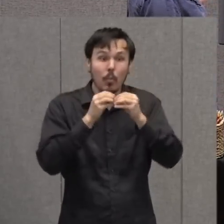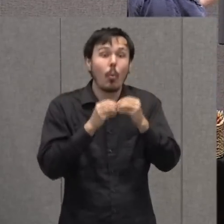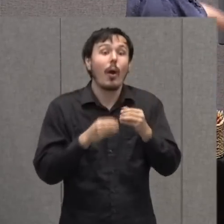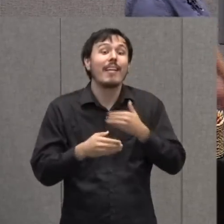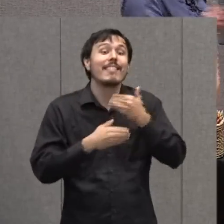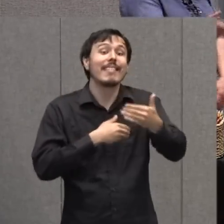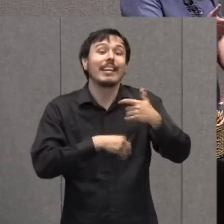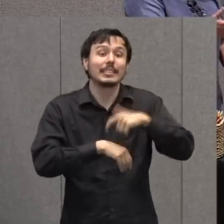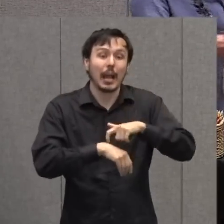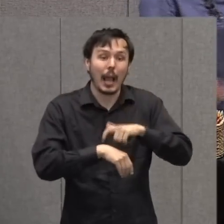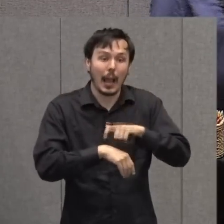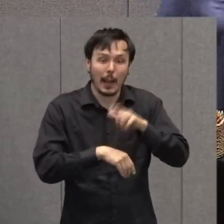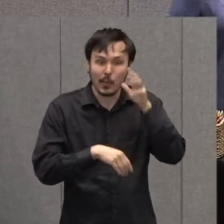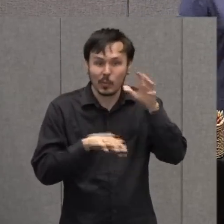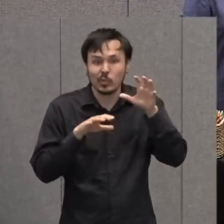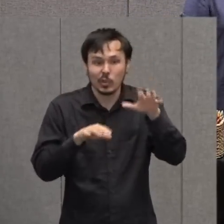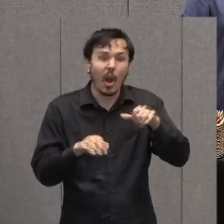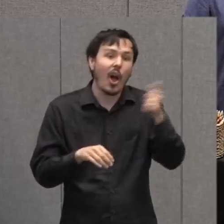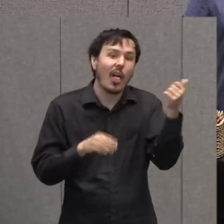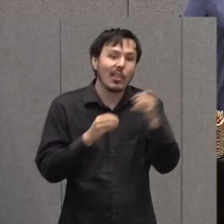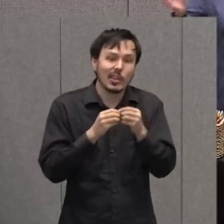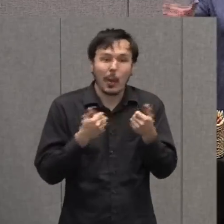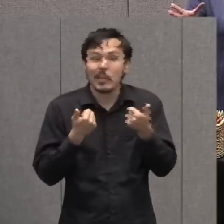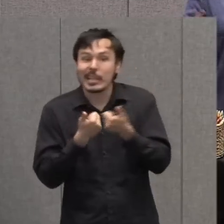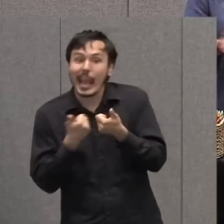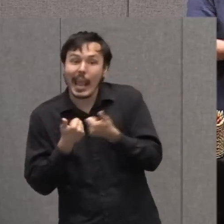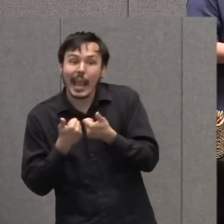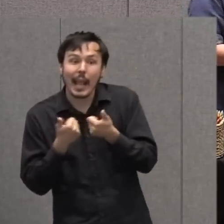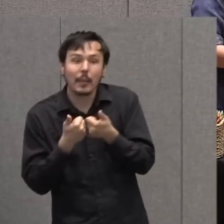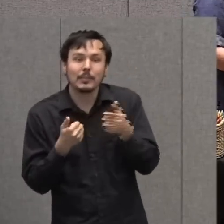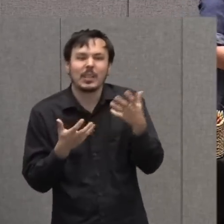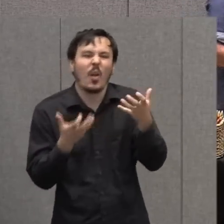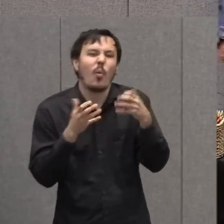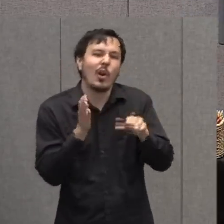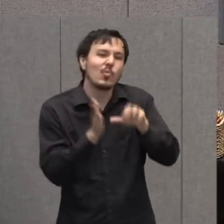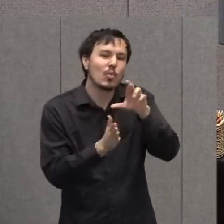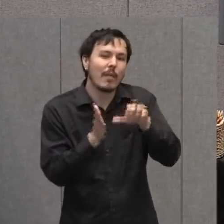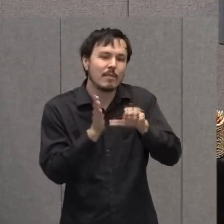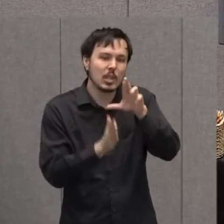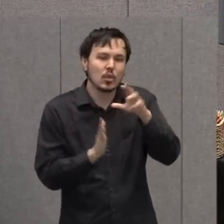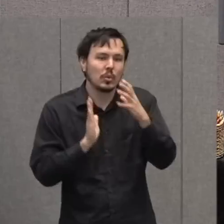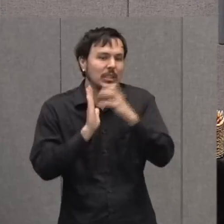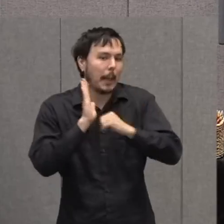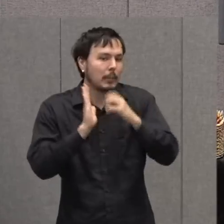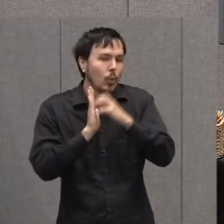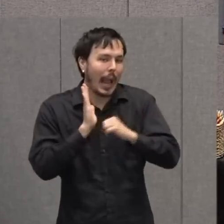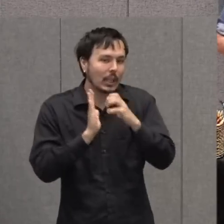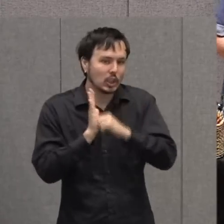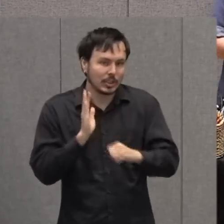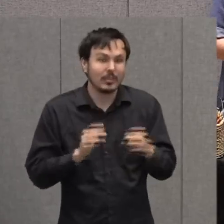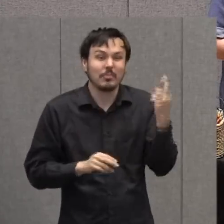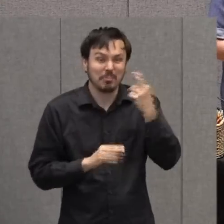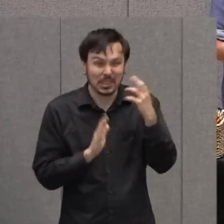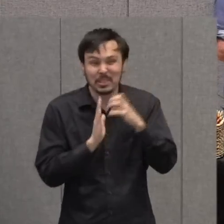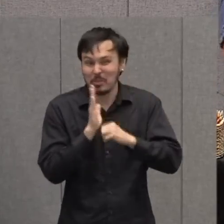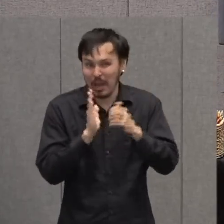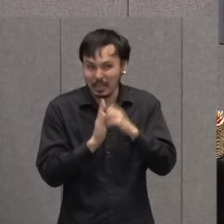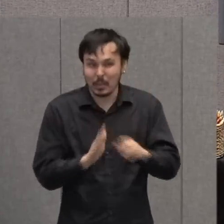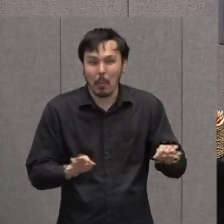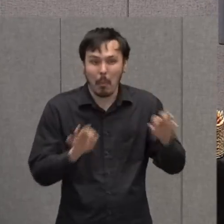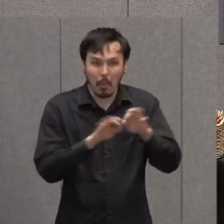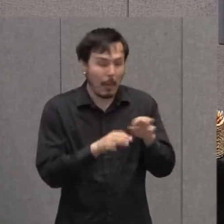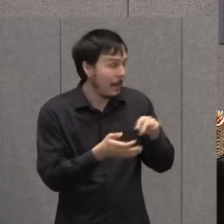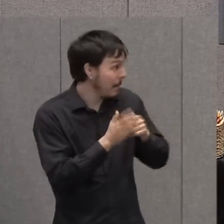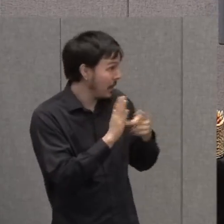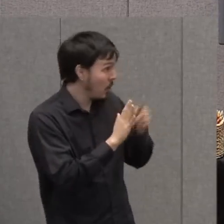do another number, possibly some more games, and I'd like to review some subtraction. Oh, yeah, so nice. subtraction would be fun. So we'll do